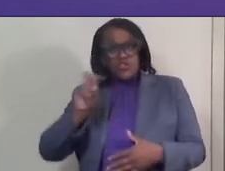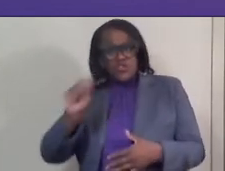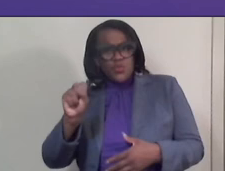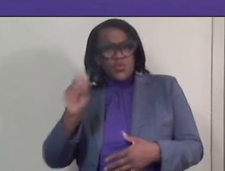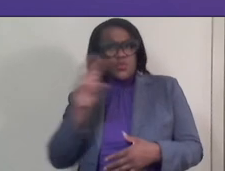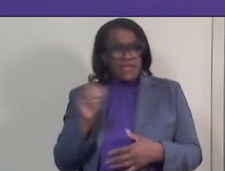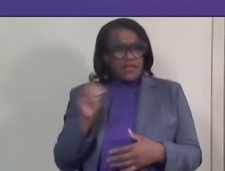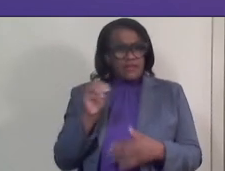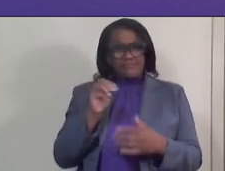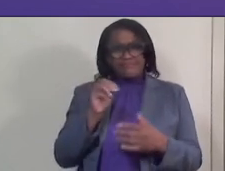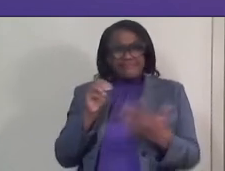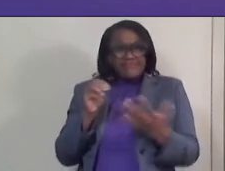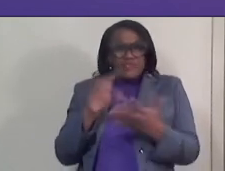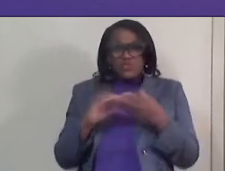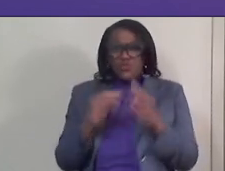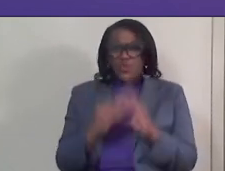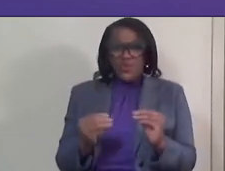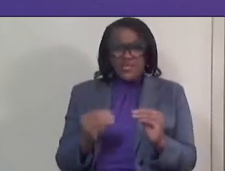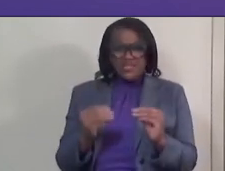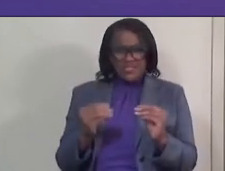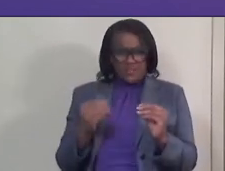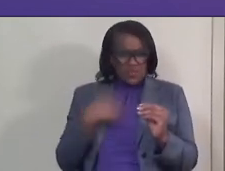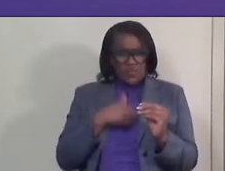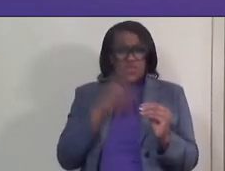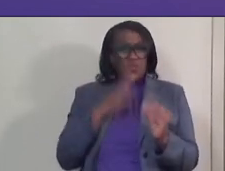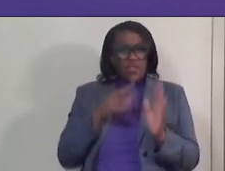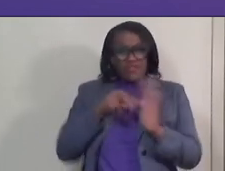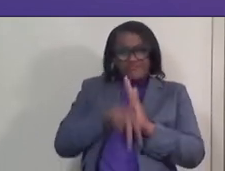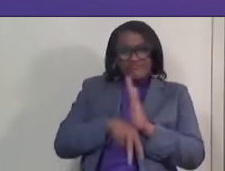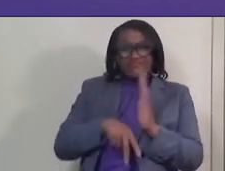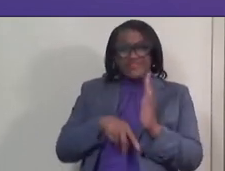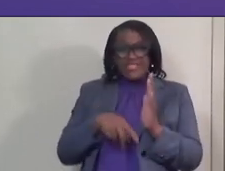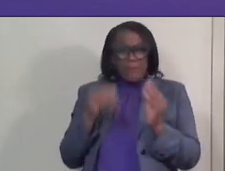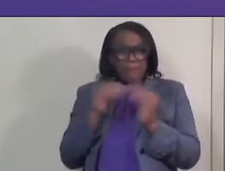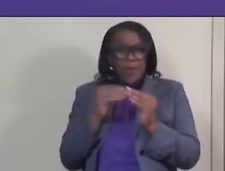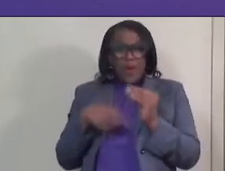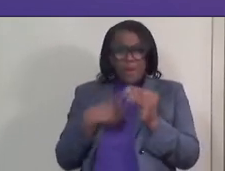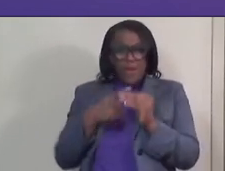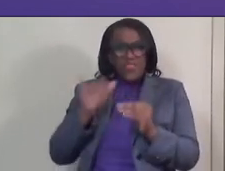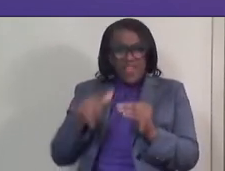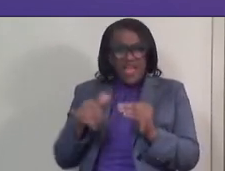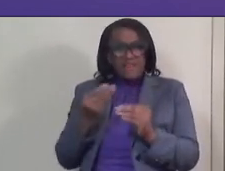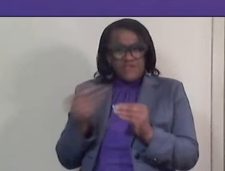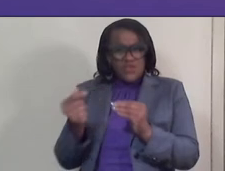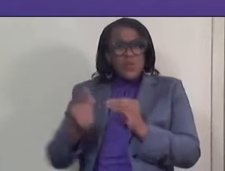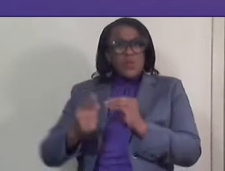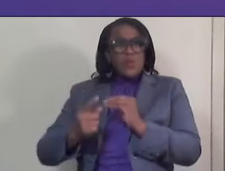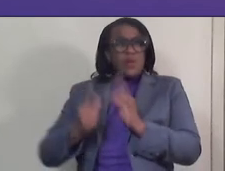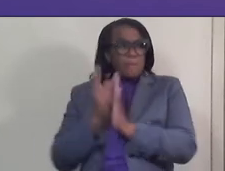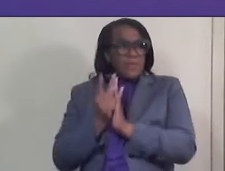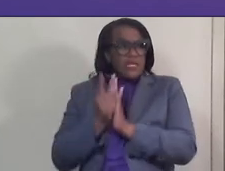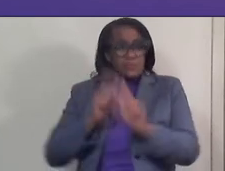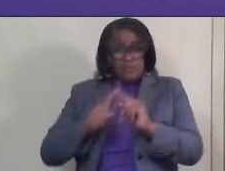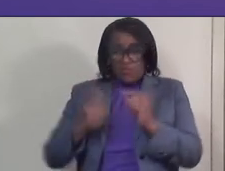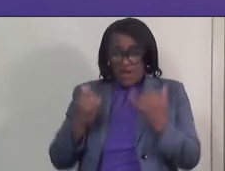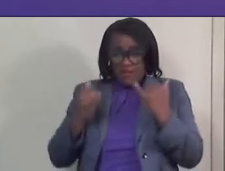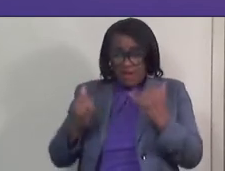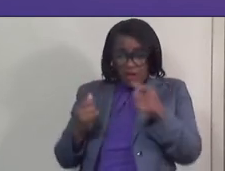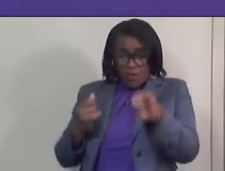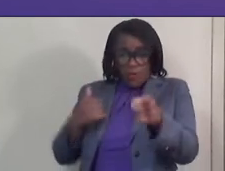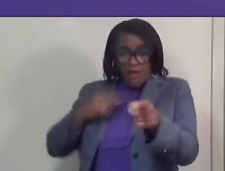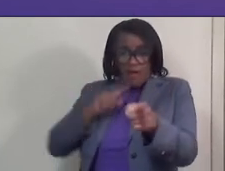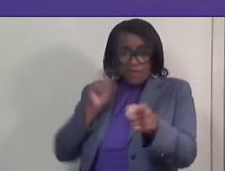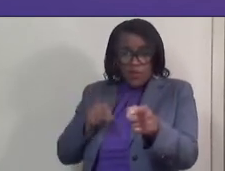that. We'll get a little bit more into archives in a few minutes, but there is a question